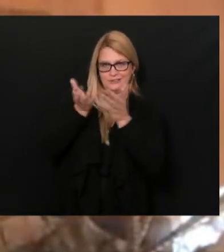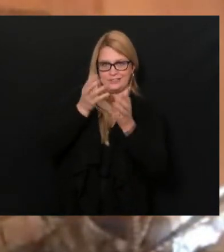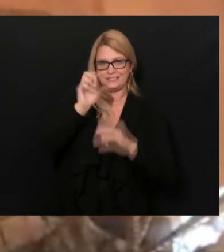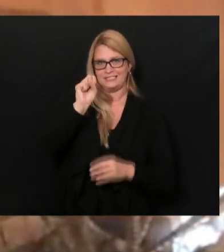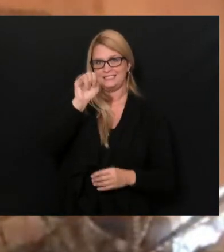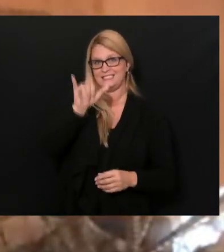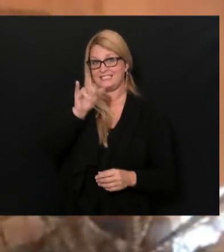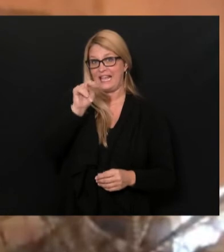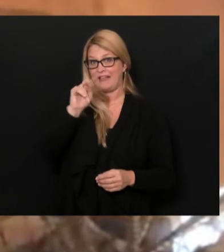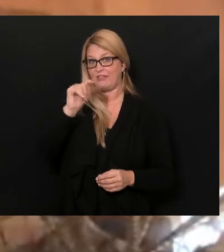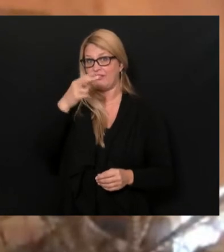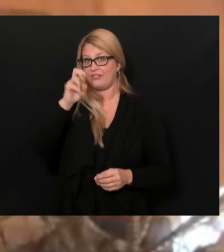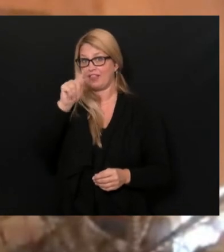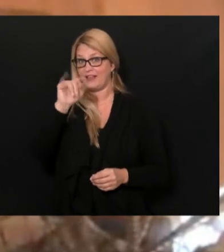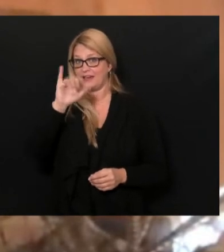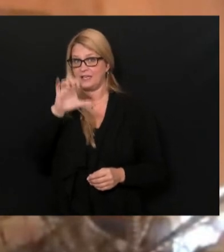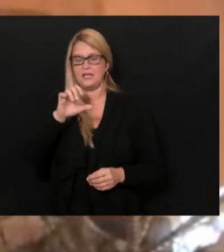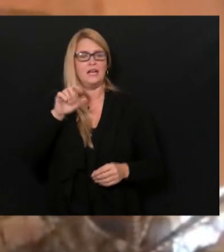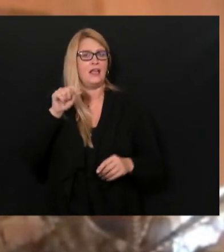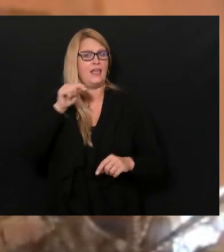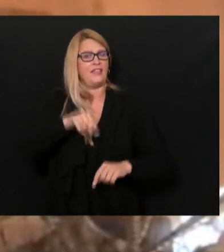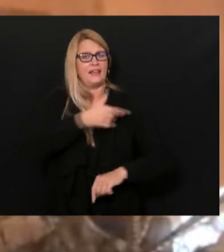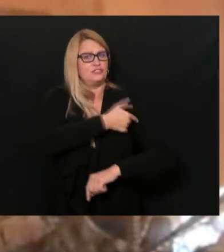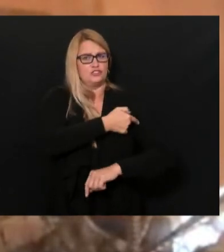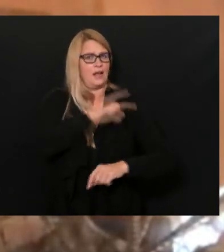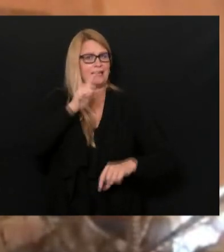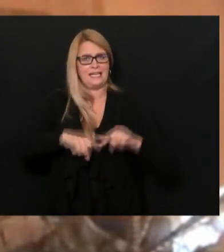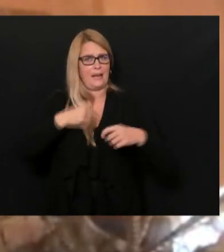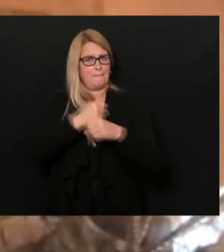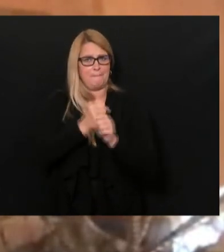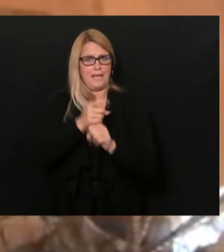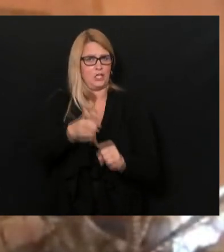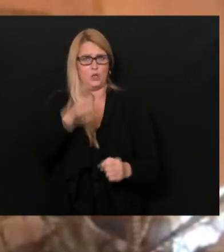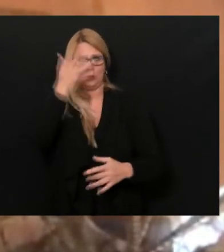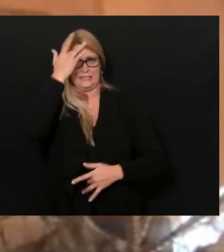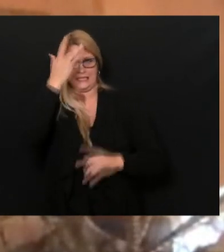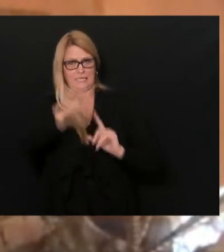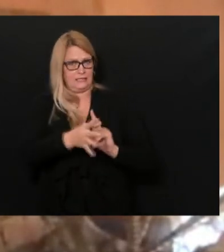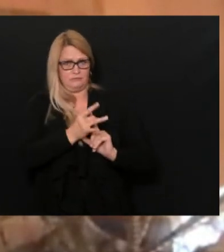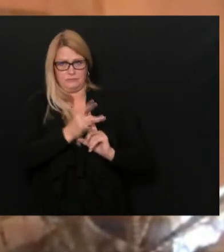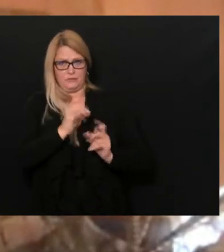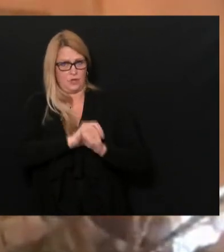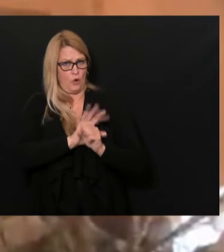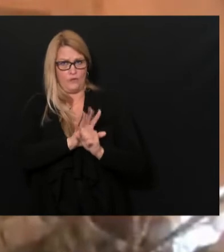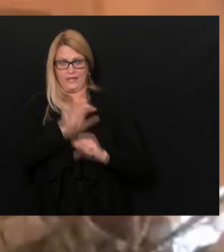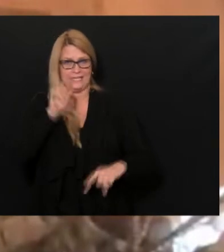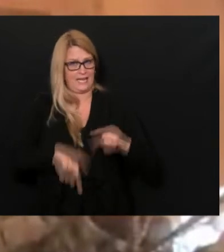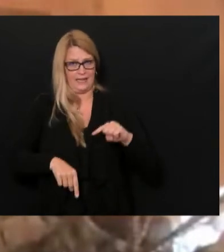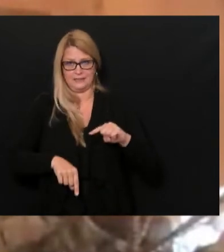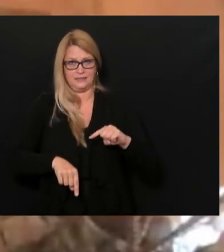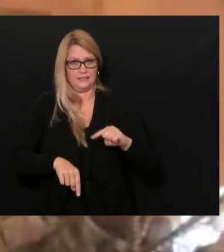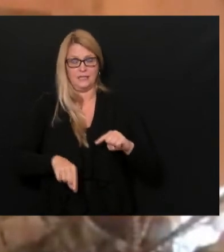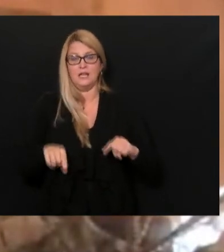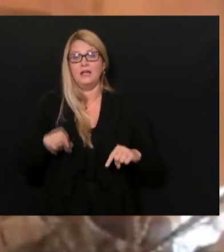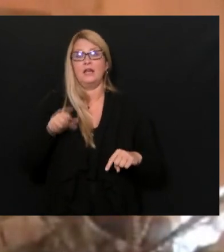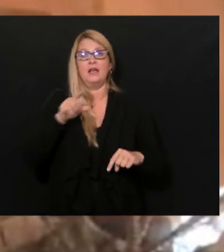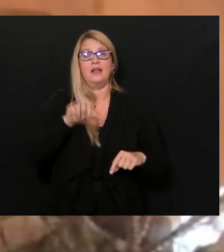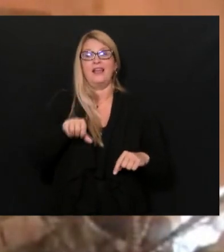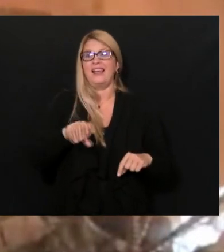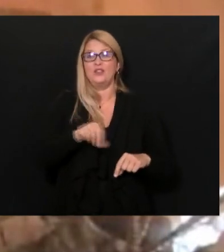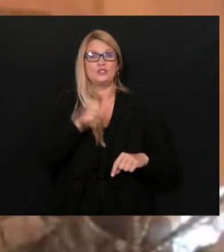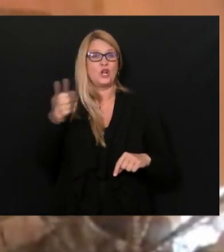that you cannot get an infection from the vaccine. It does not include any of the other parts of the virus, so there's